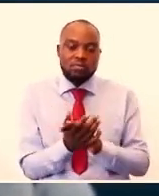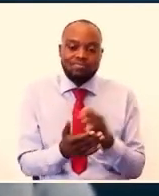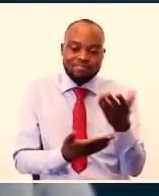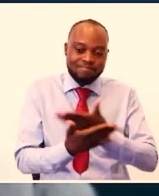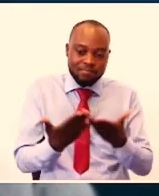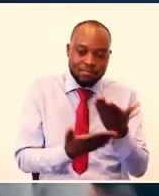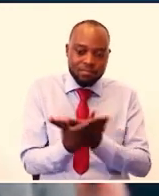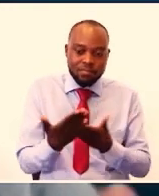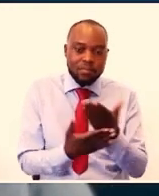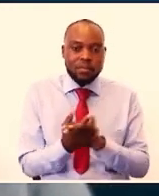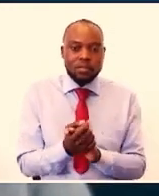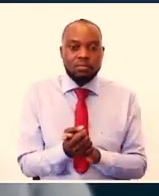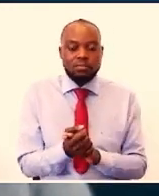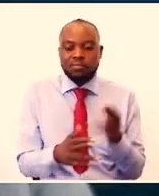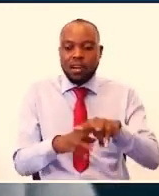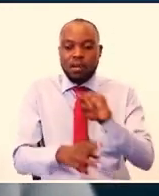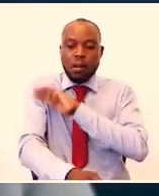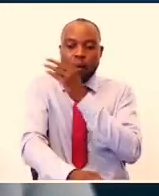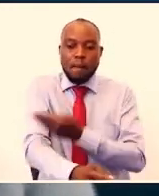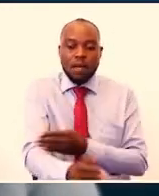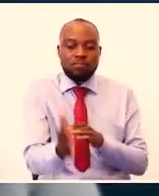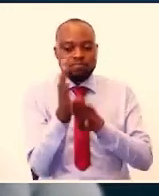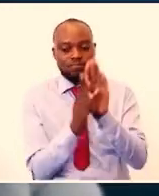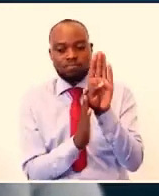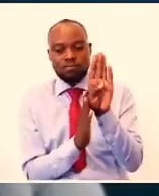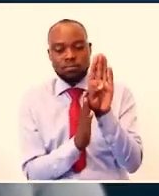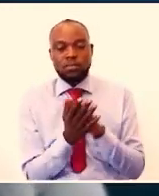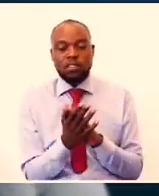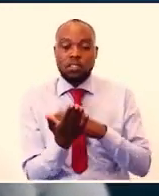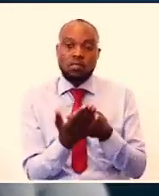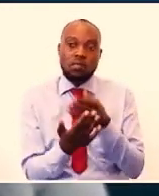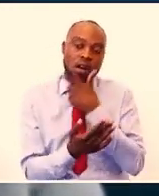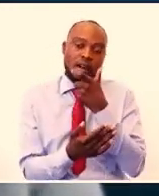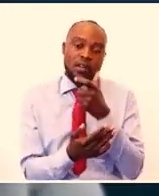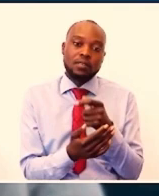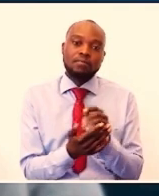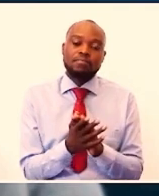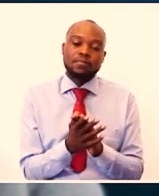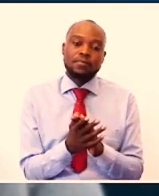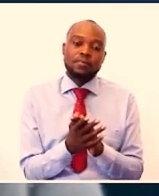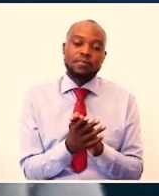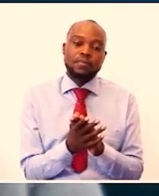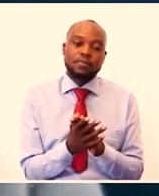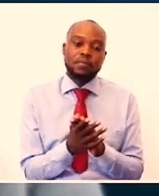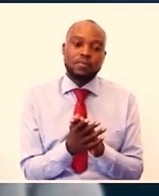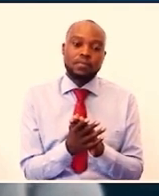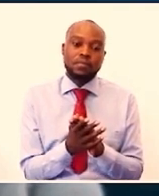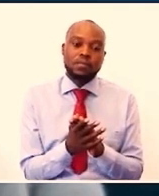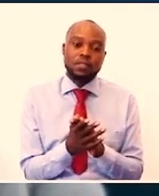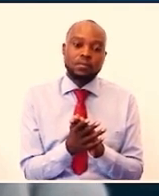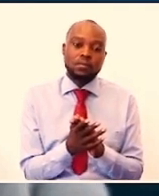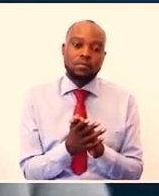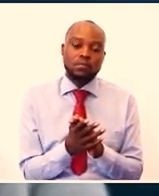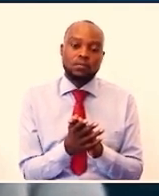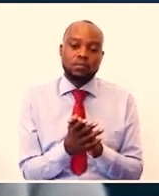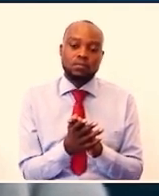conversations become empowering for development. Because the issue is not so much which economic